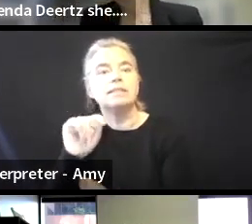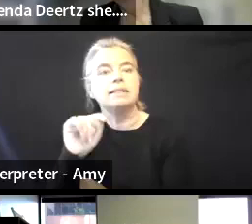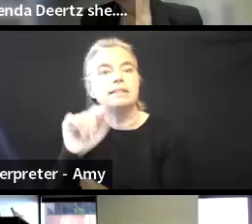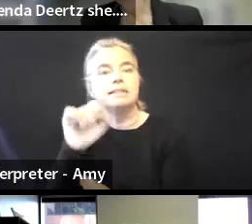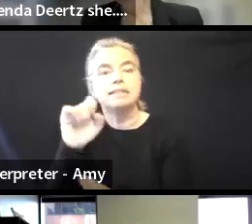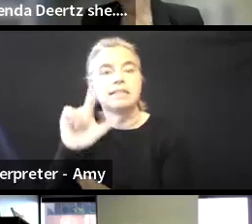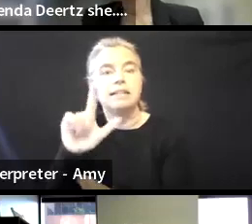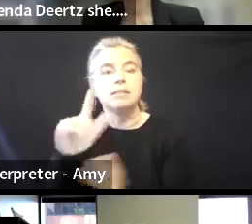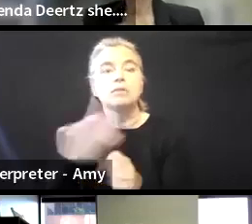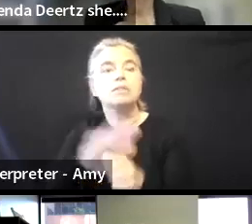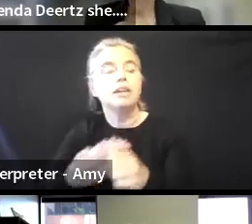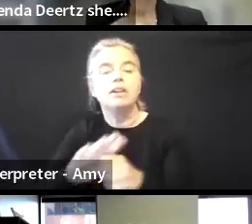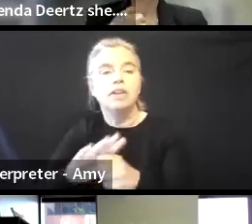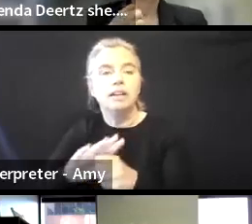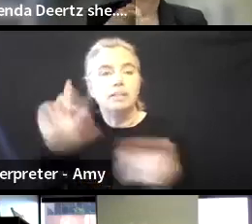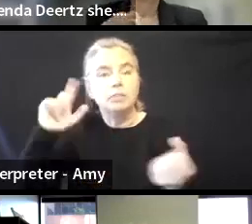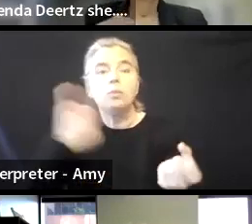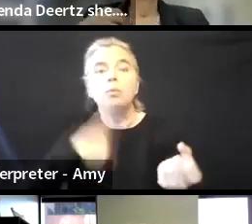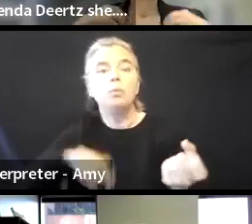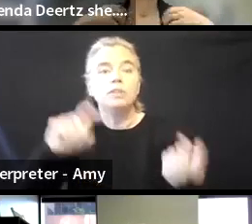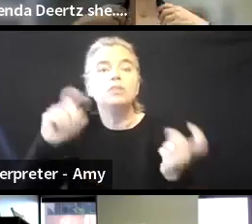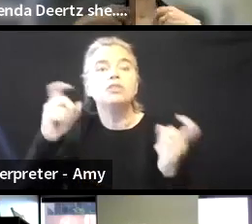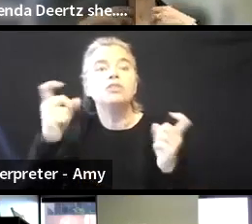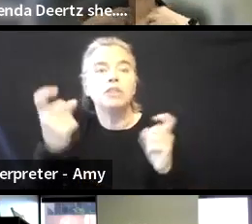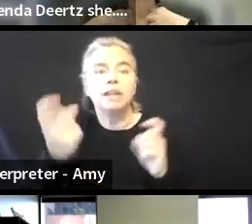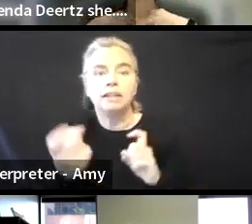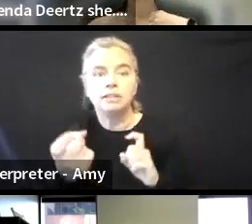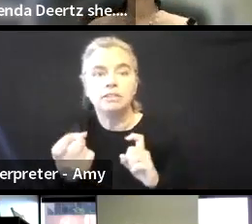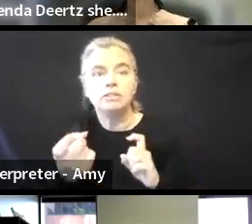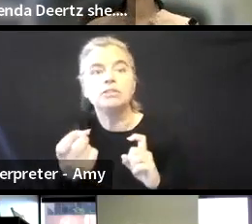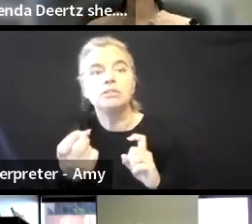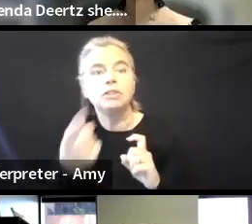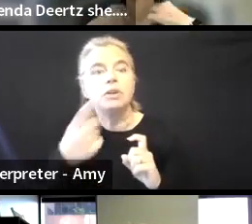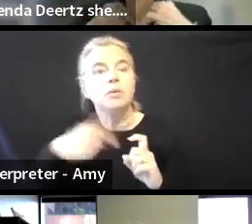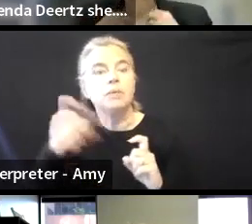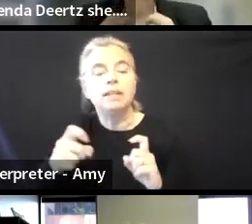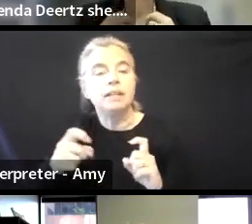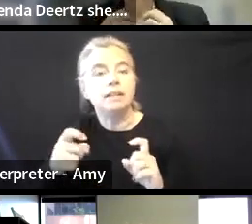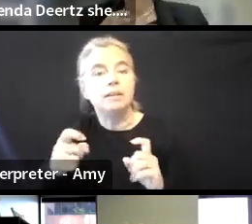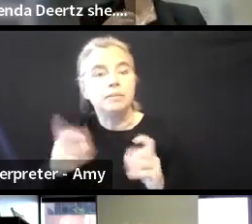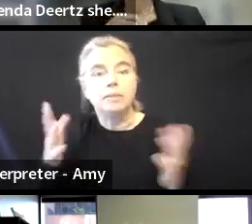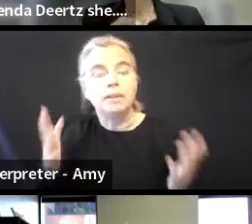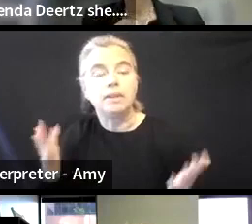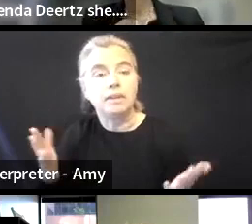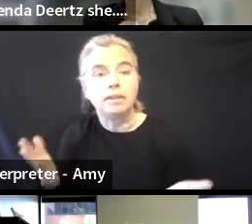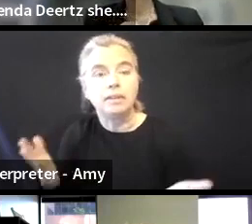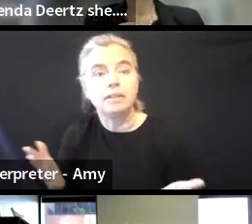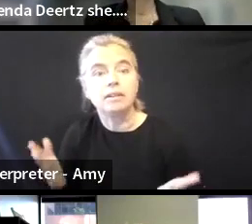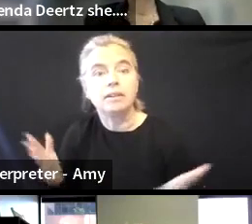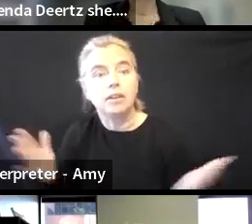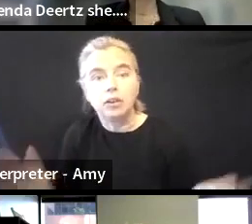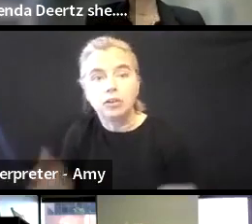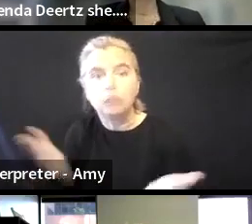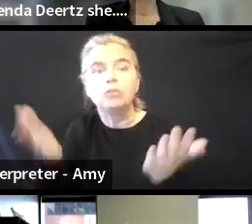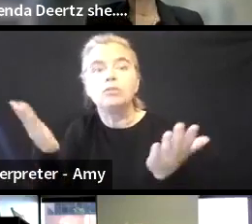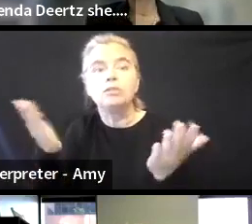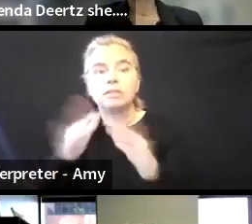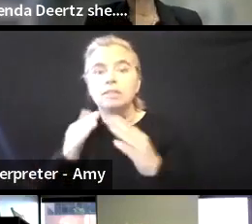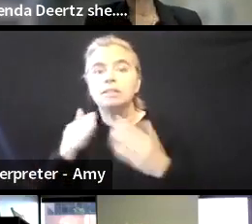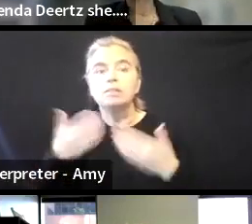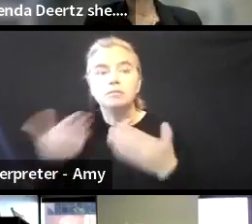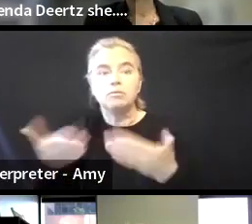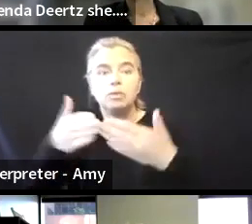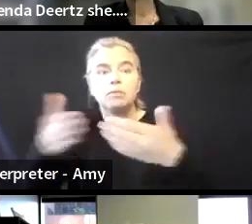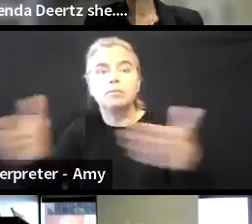and measured in bringing that to the public. Thank you. Any other questions for Kevin or Tom?